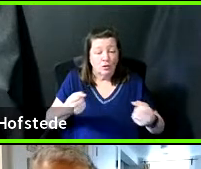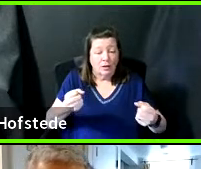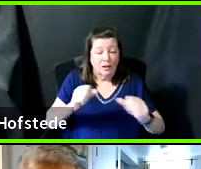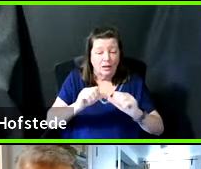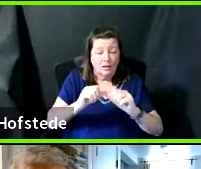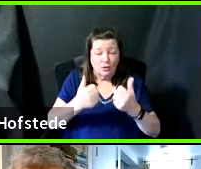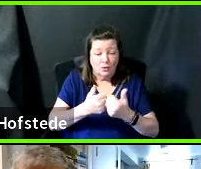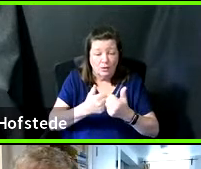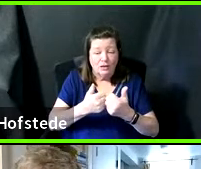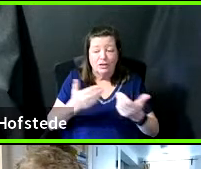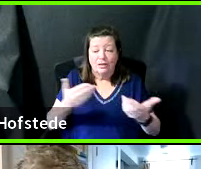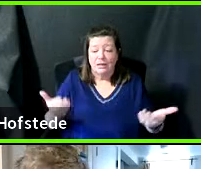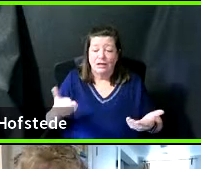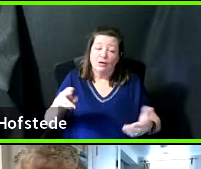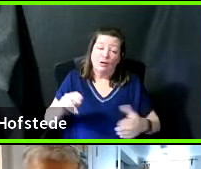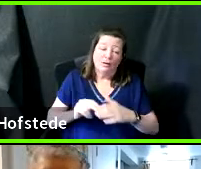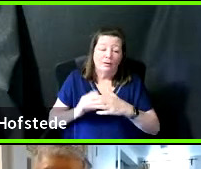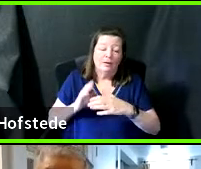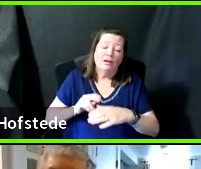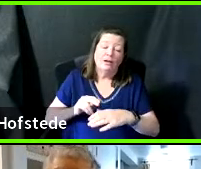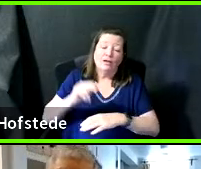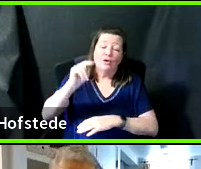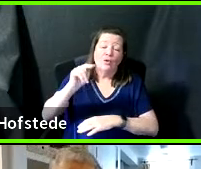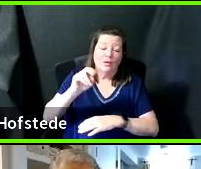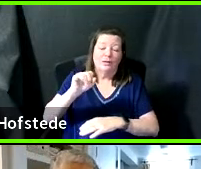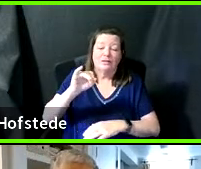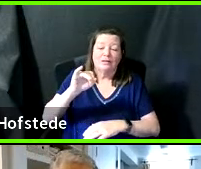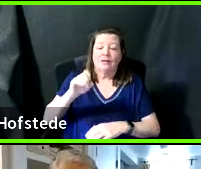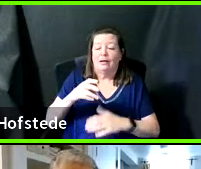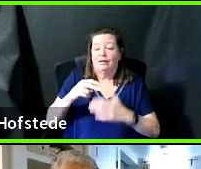here on the north side of the bridge.